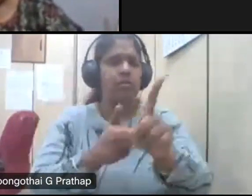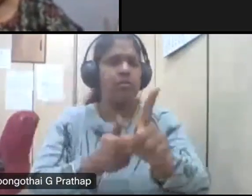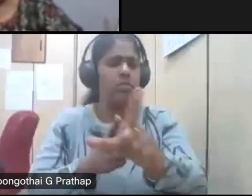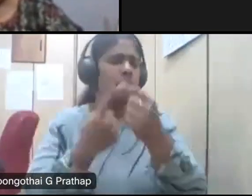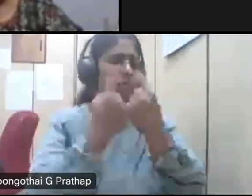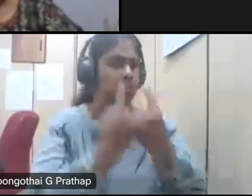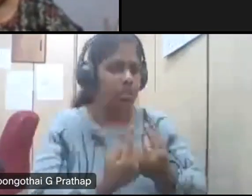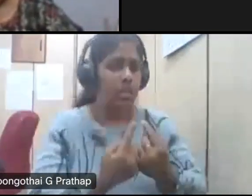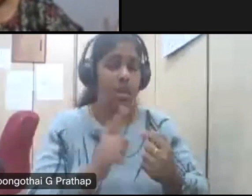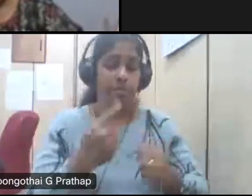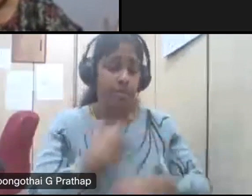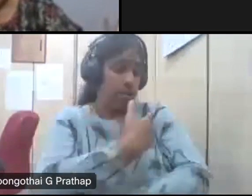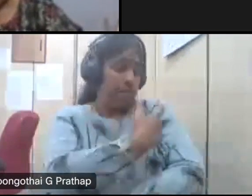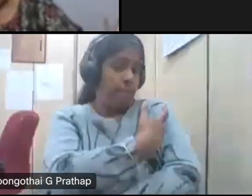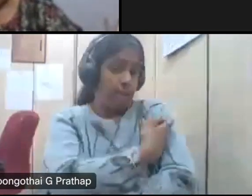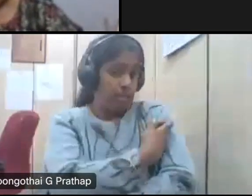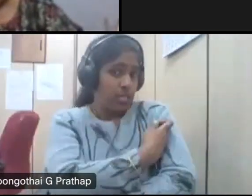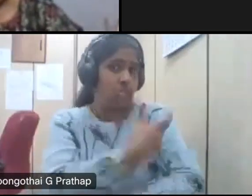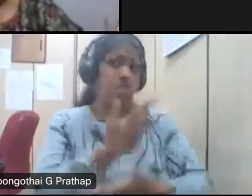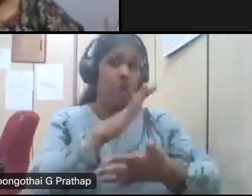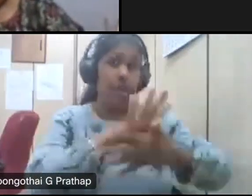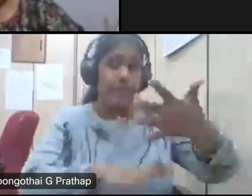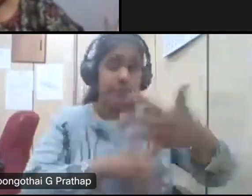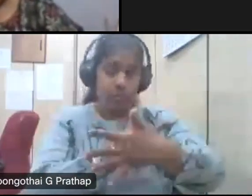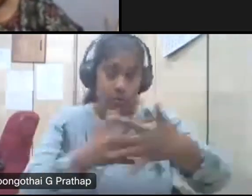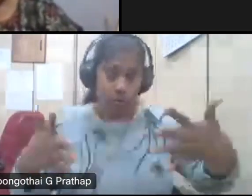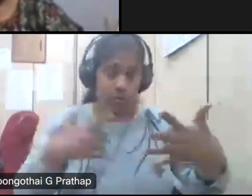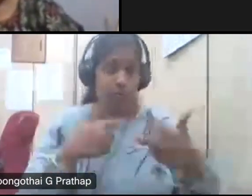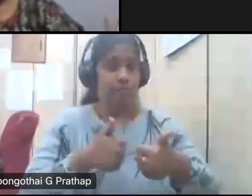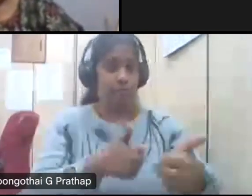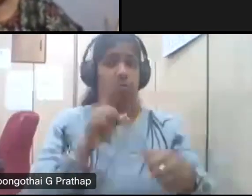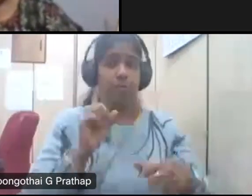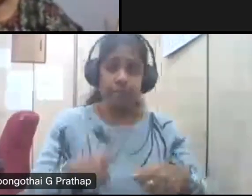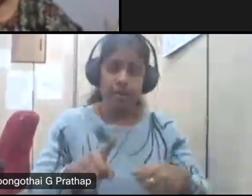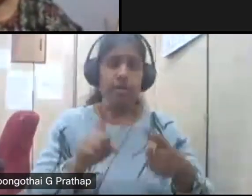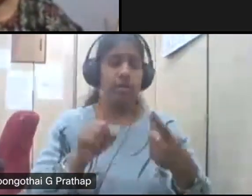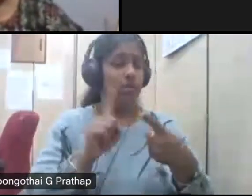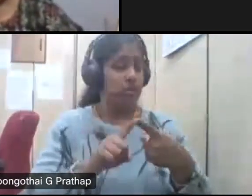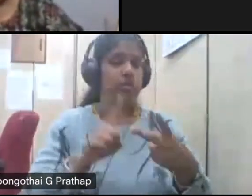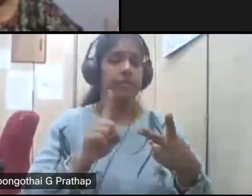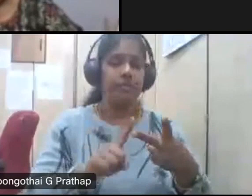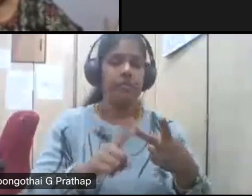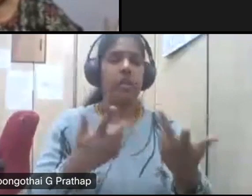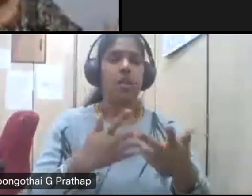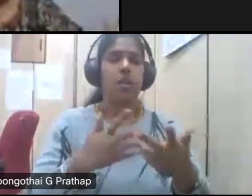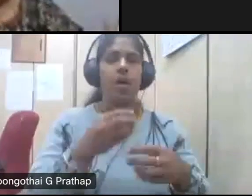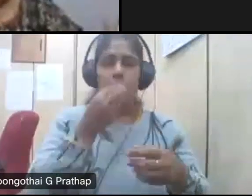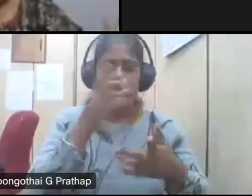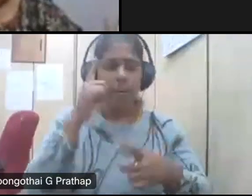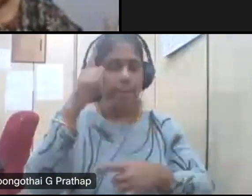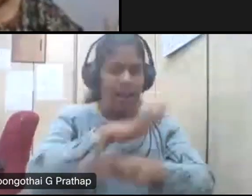primary vaccination schedule should be followed. Diet rich in omega-3 and 6 fatty